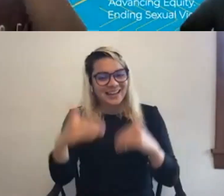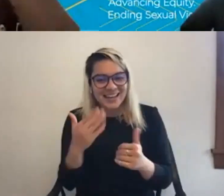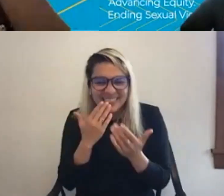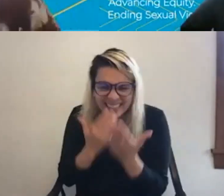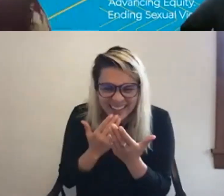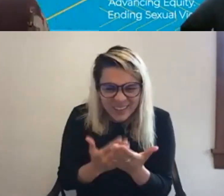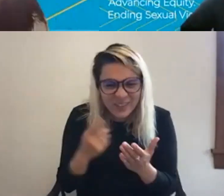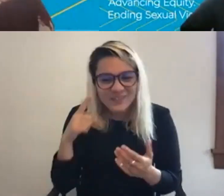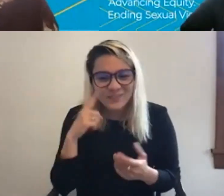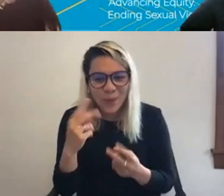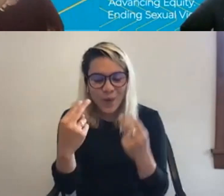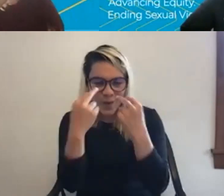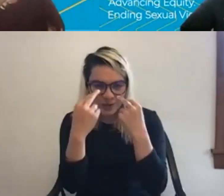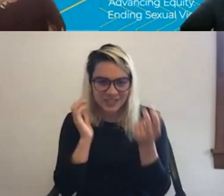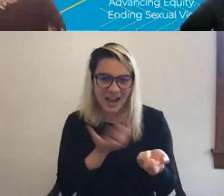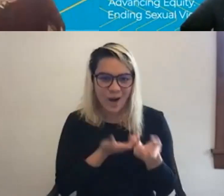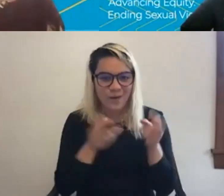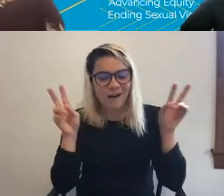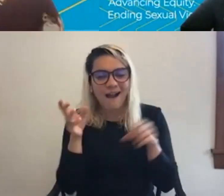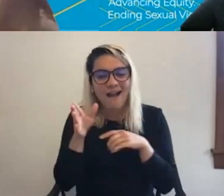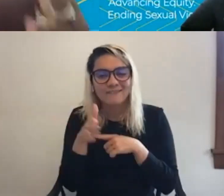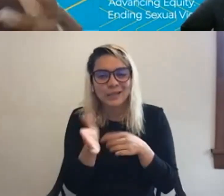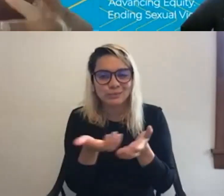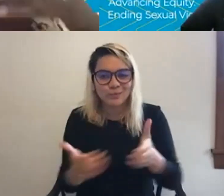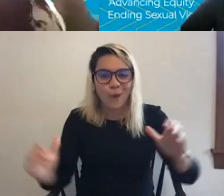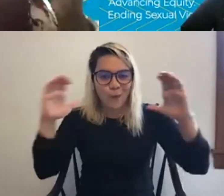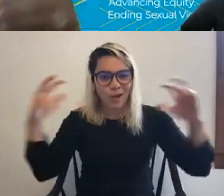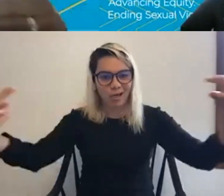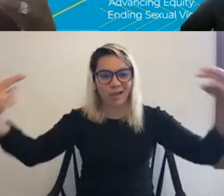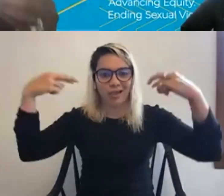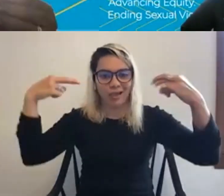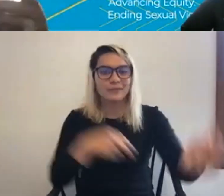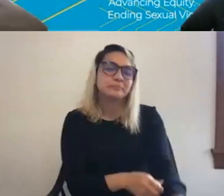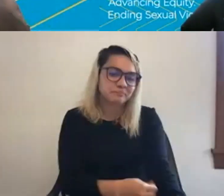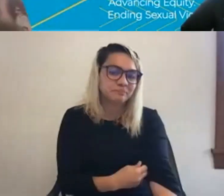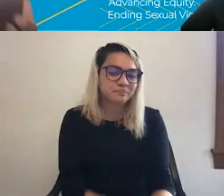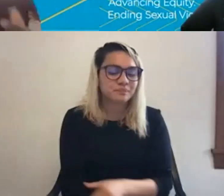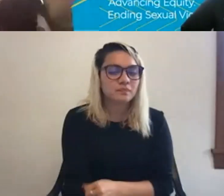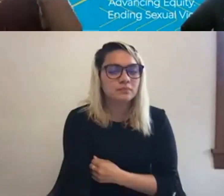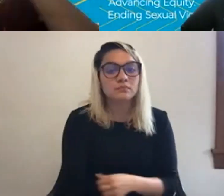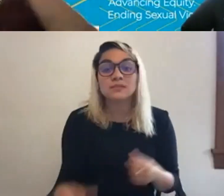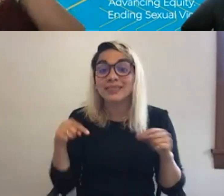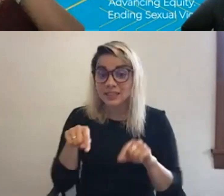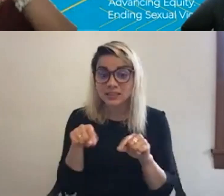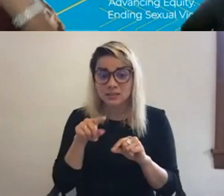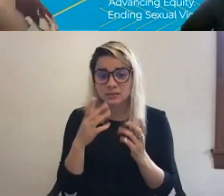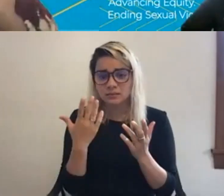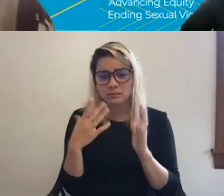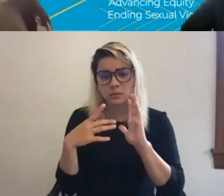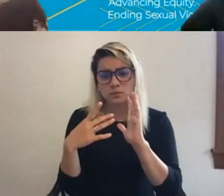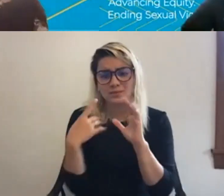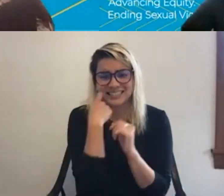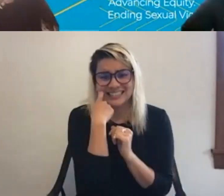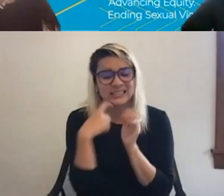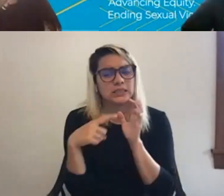fishbowl here. But this is just an example about how we want to be intentional about how we tell our